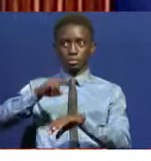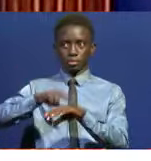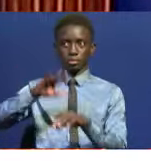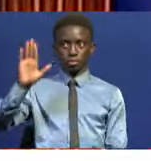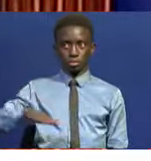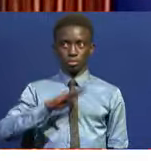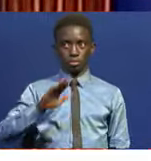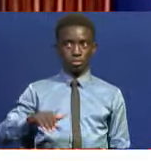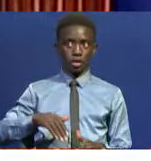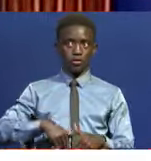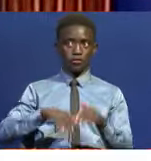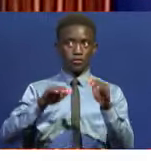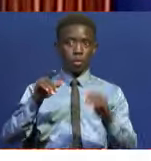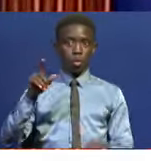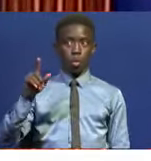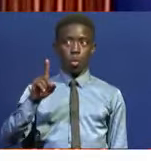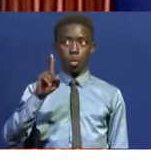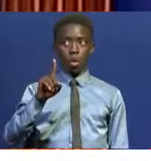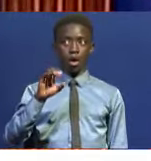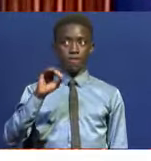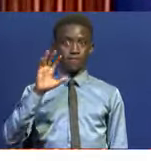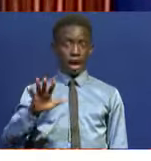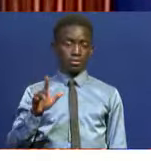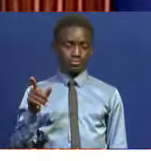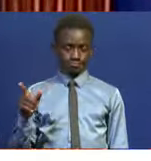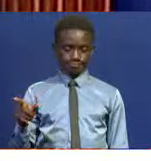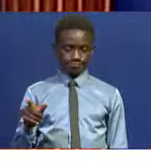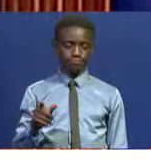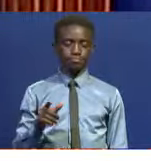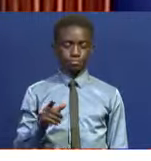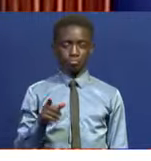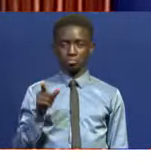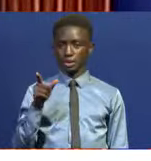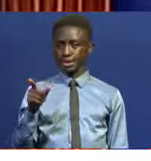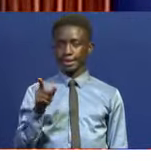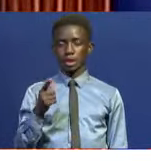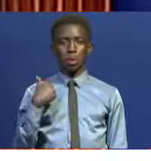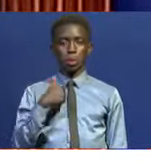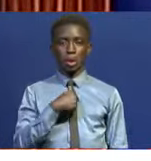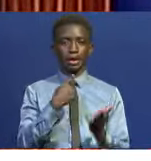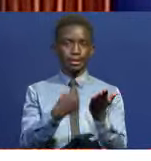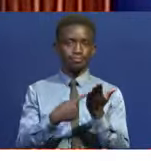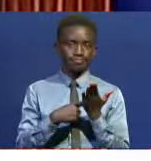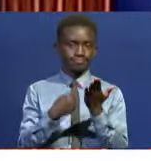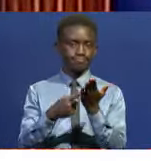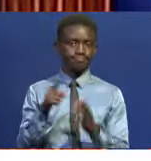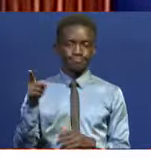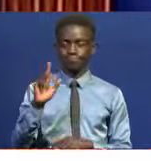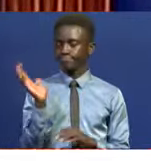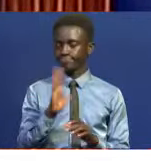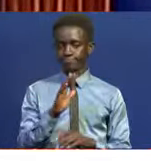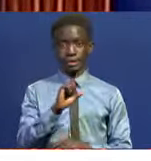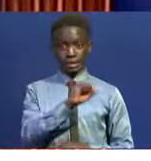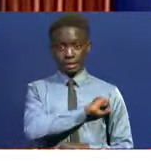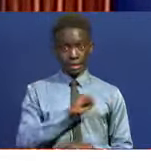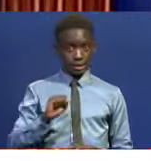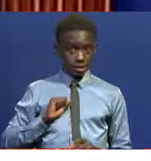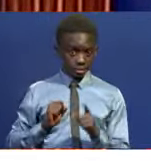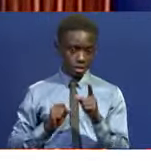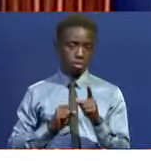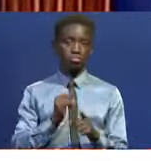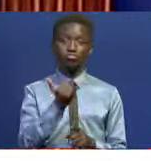115 provides as follows. It shall be out of order for a senator to criticize or call to question